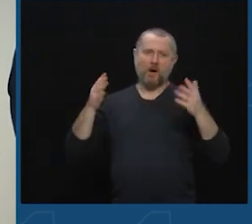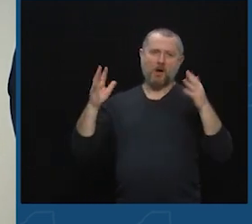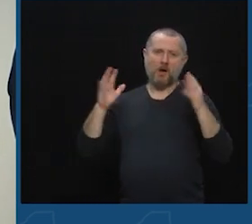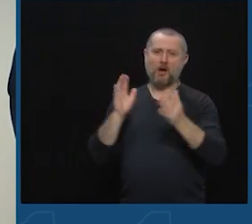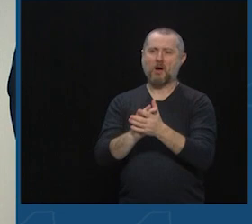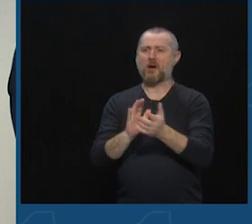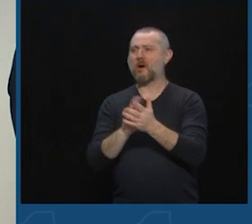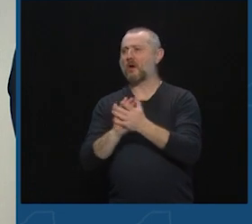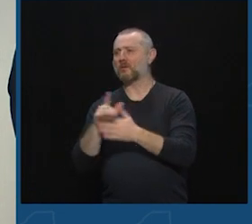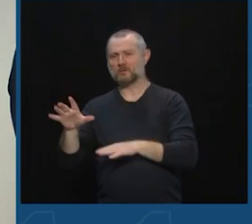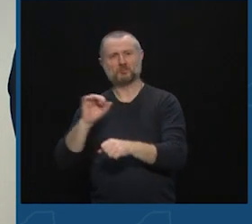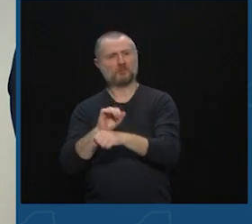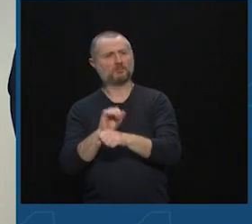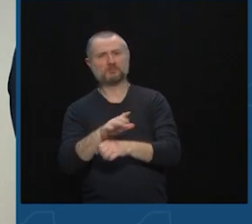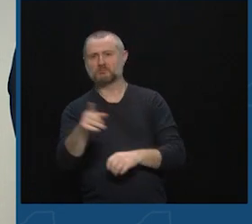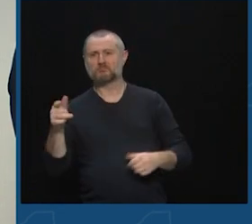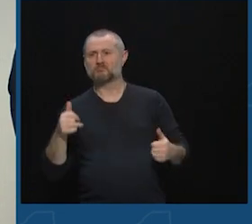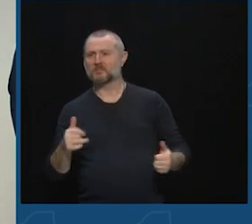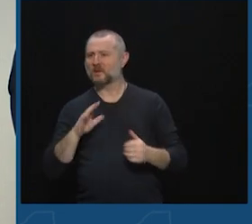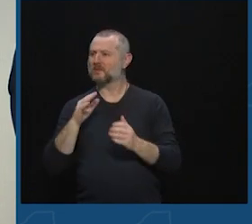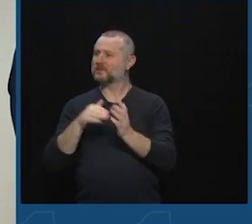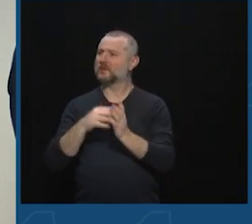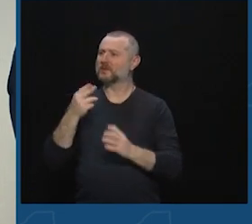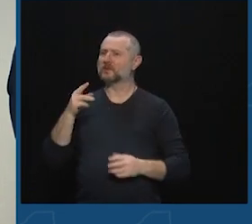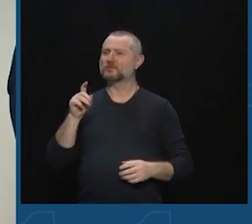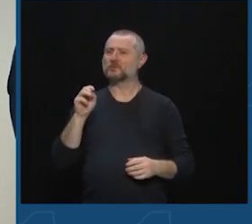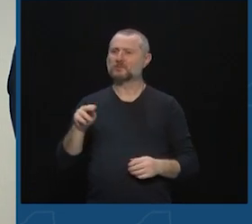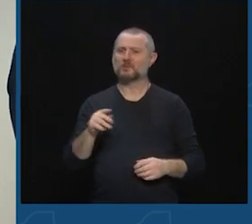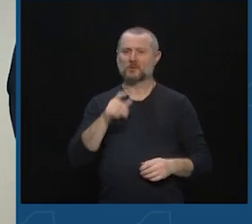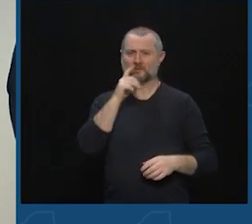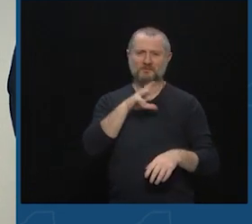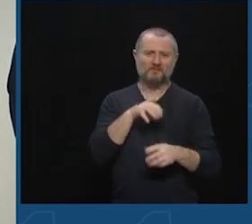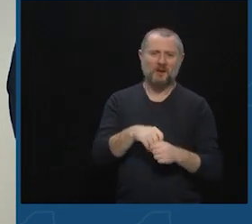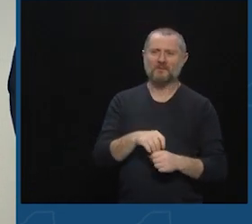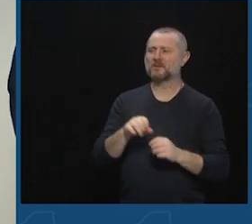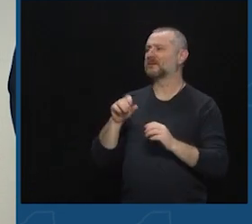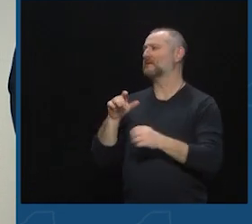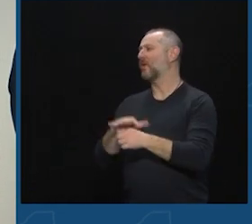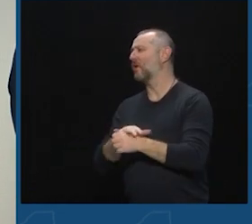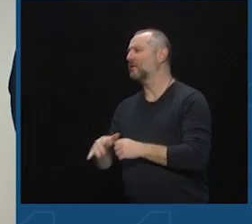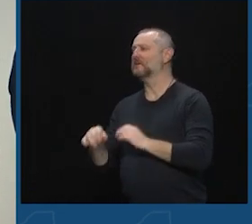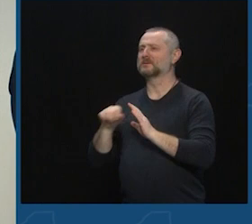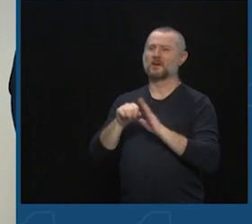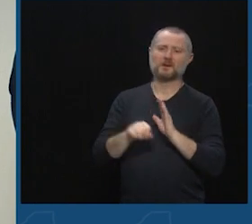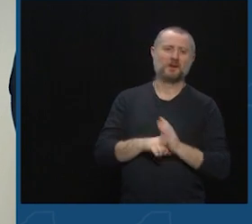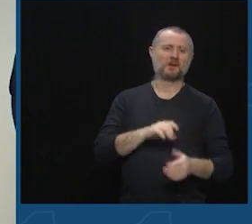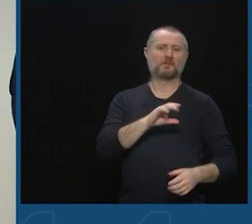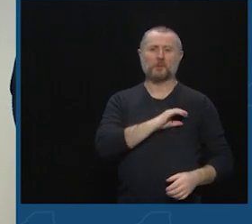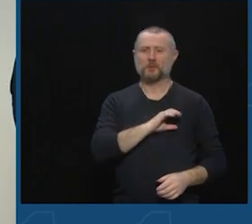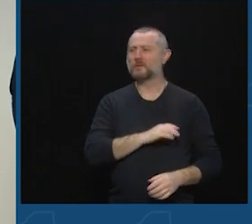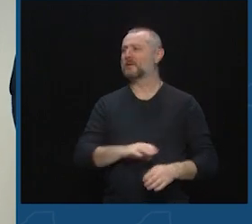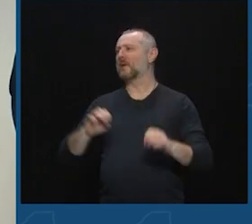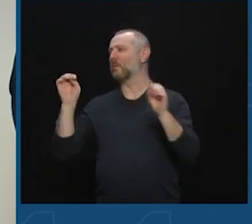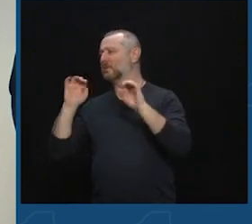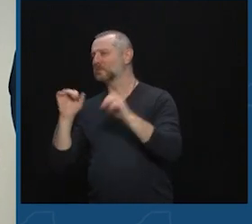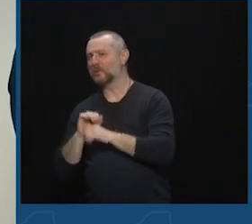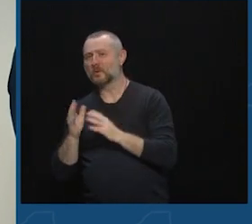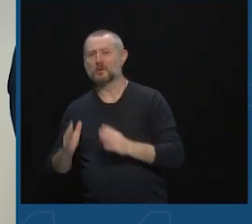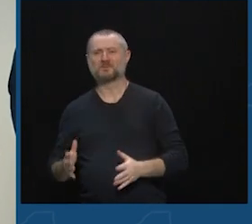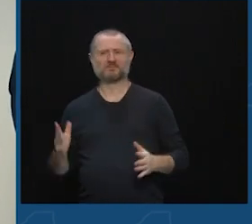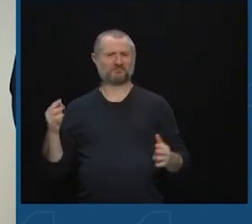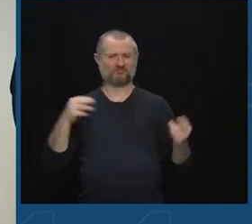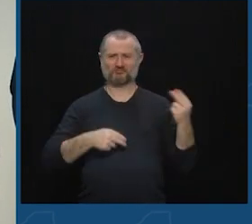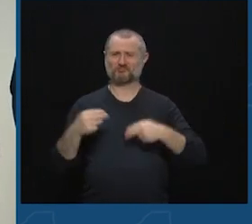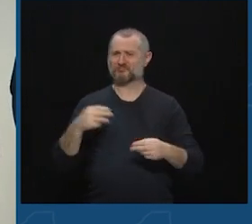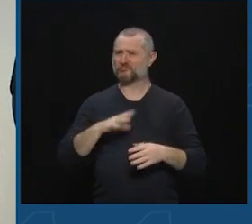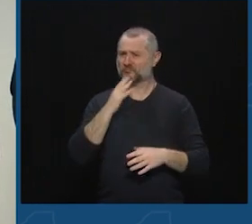just by the utilities, but state police, our local law enforcement, all the emergency workers have been really, in a rural county, it is tough to